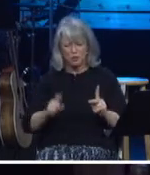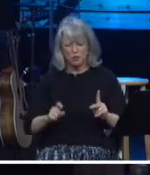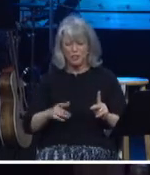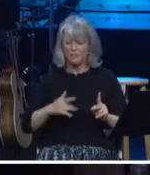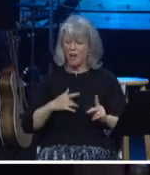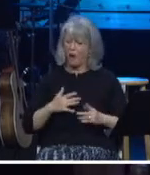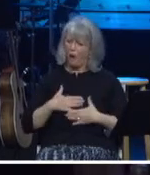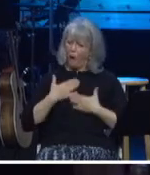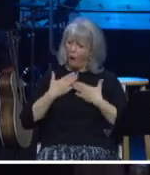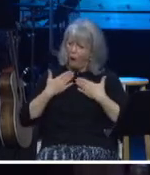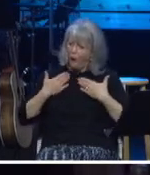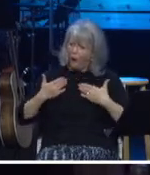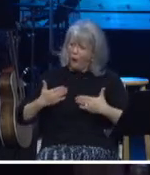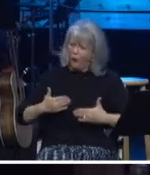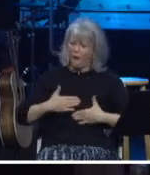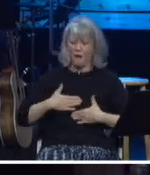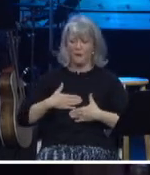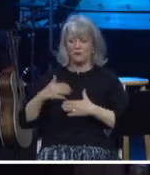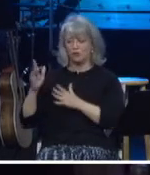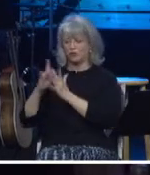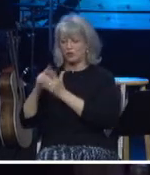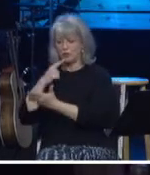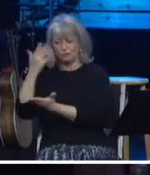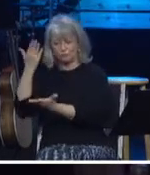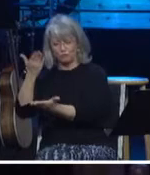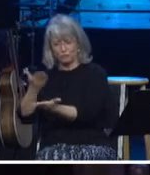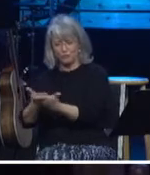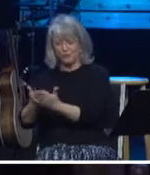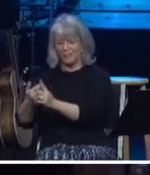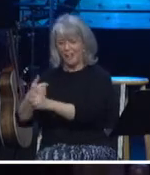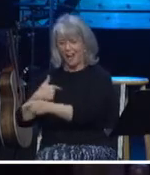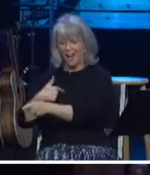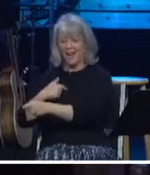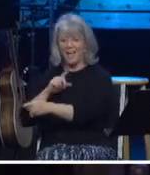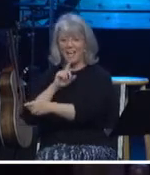Jesus confirming he is the promised Messiah.